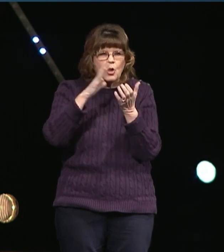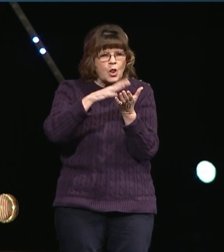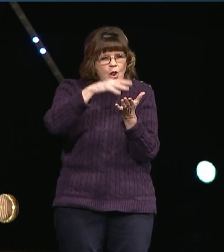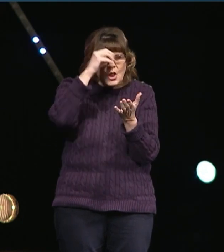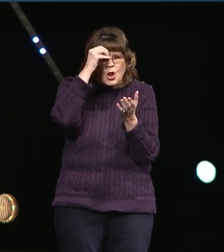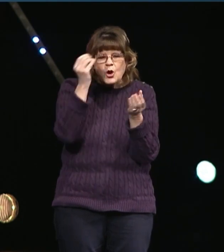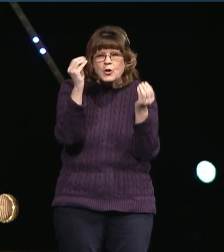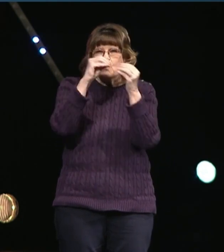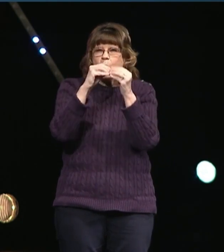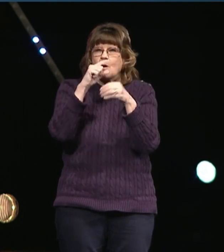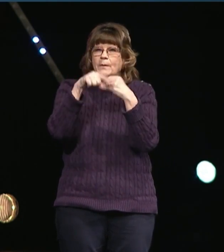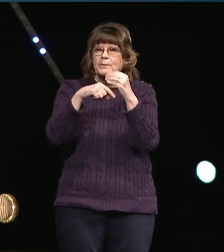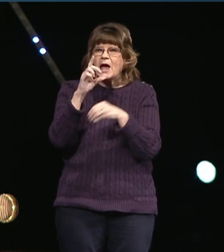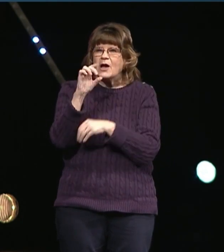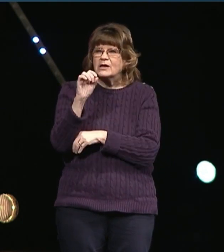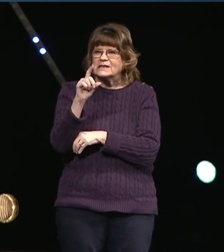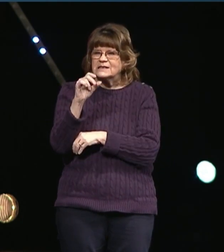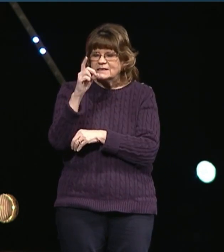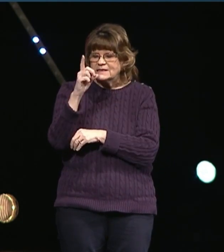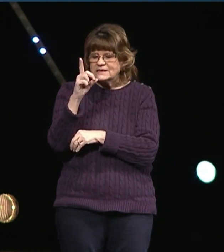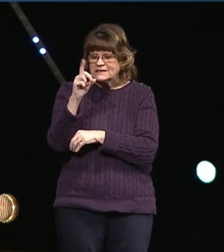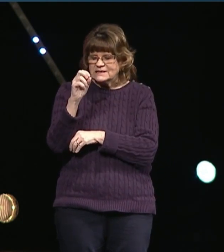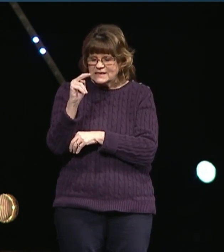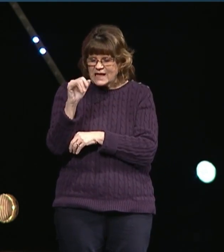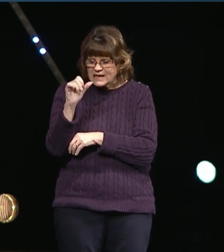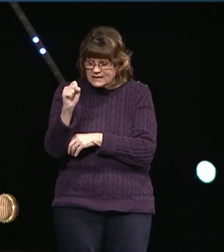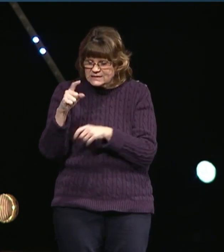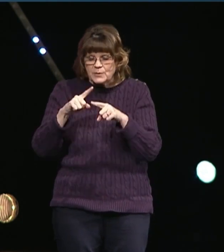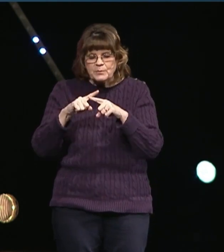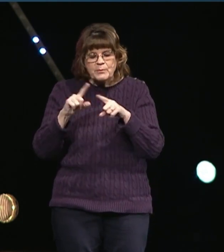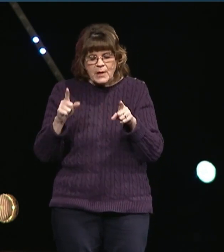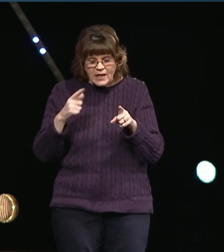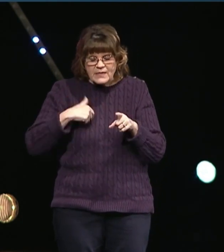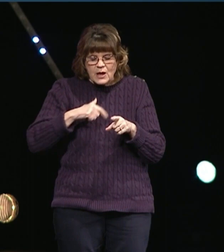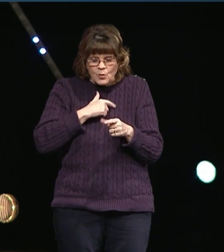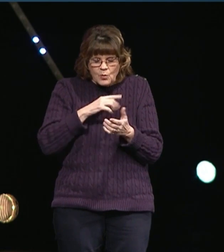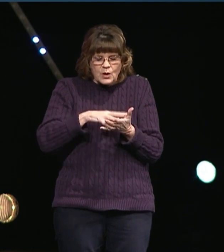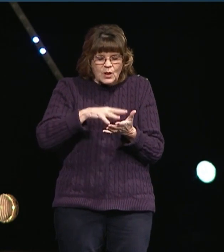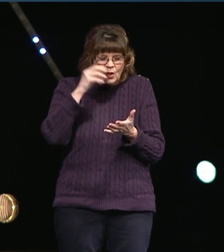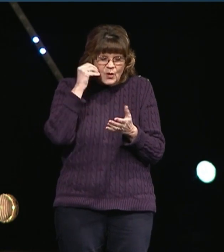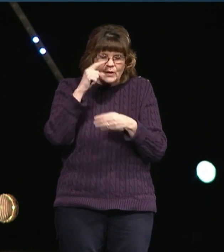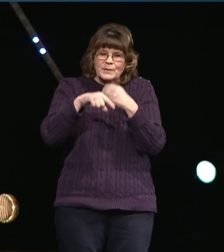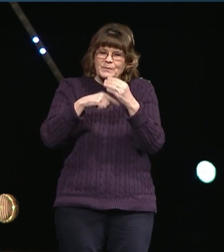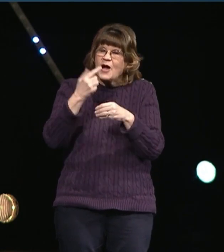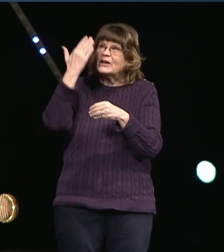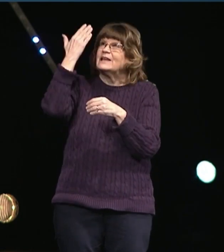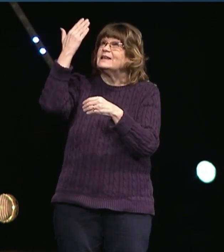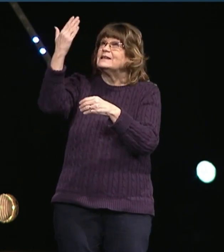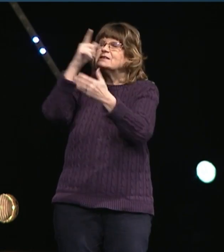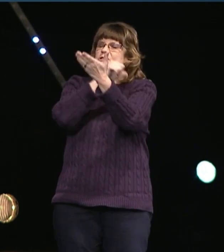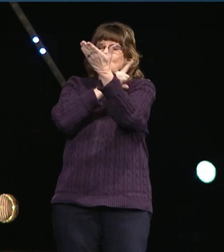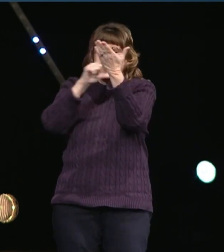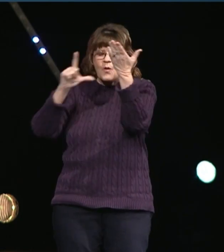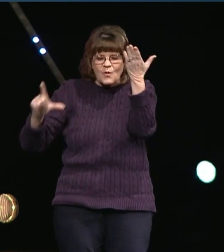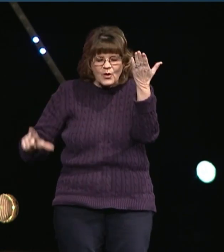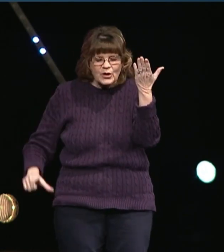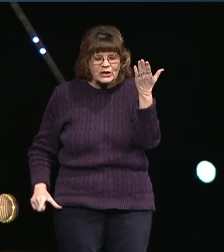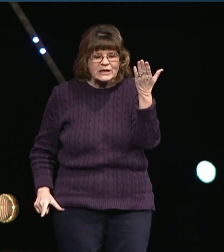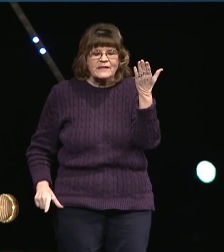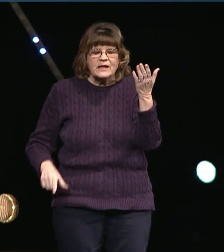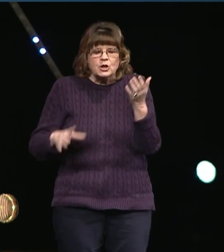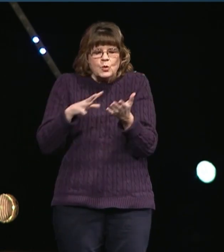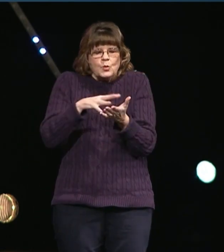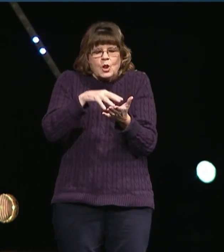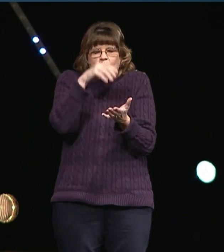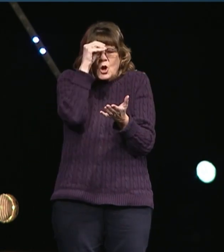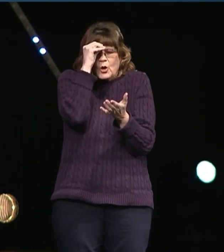something more about Dennis, but that we'll learn something more about his Lord, that there will be an aspect of